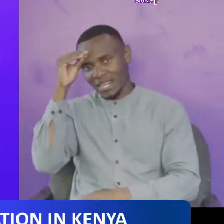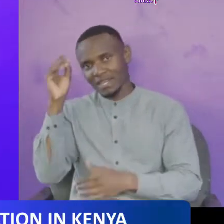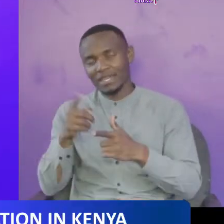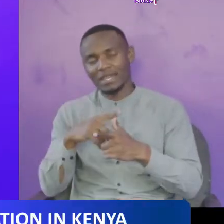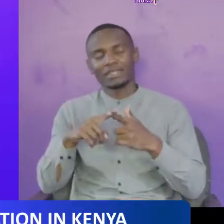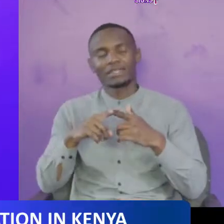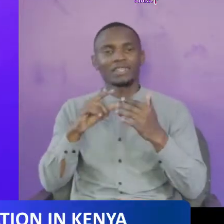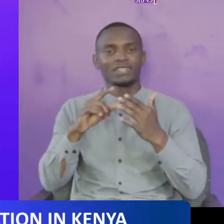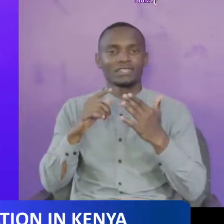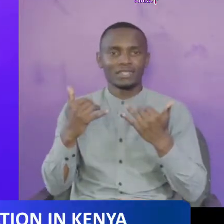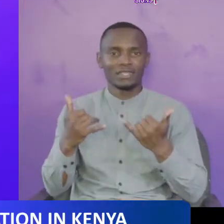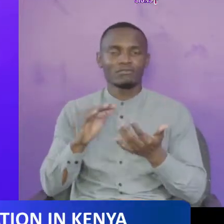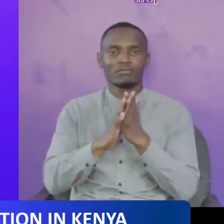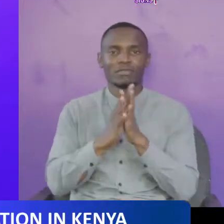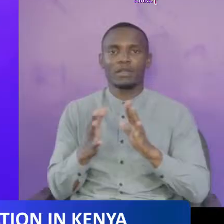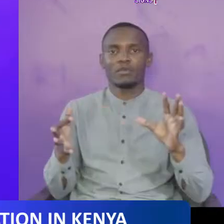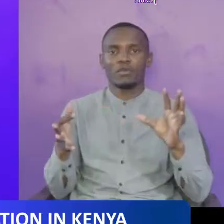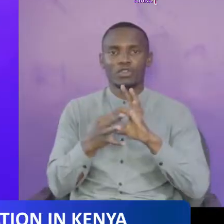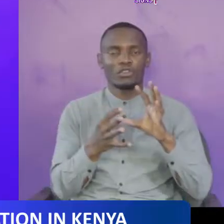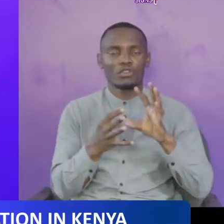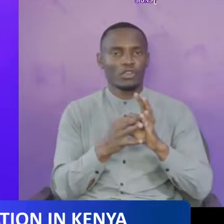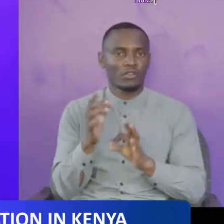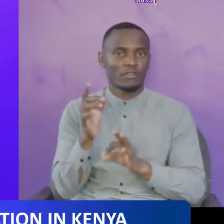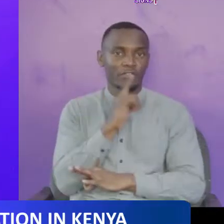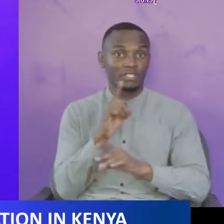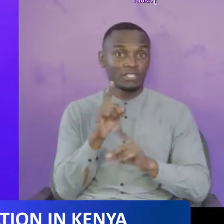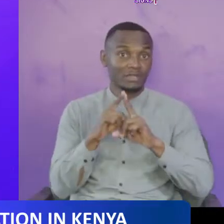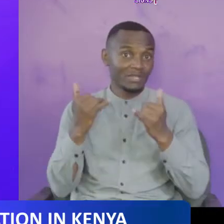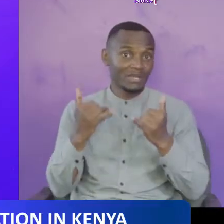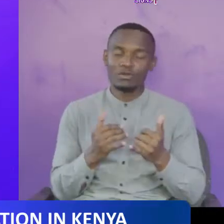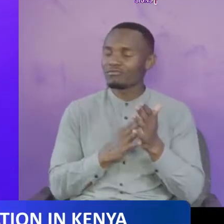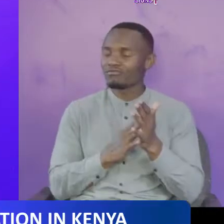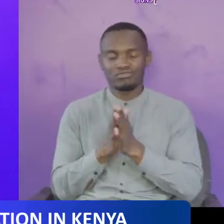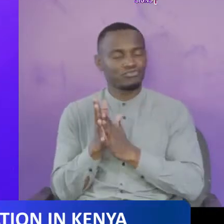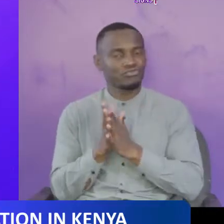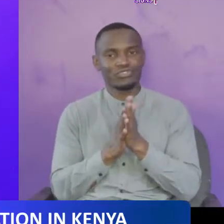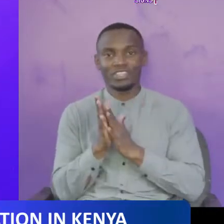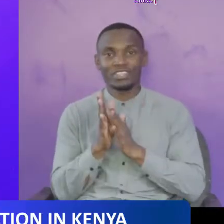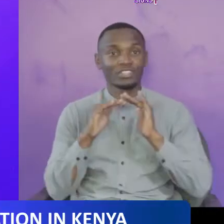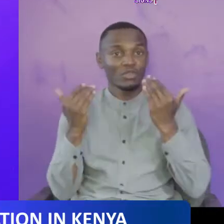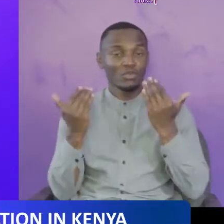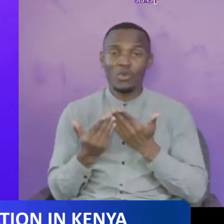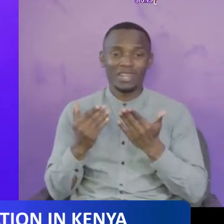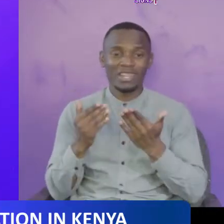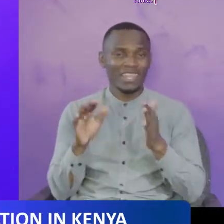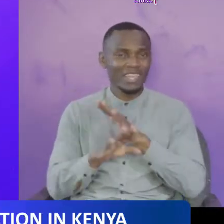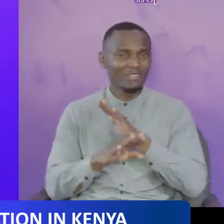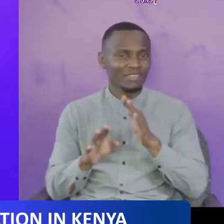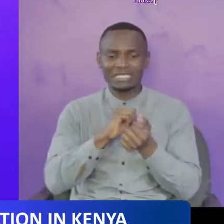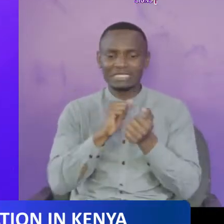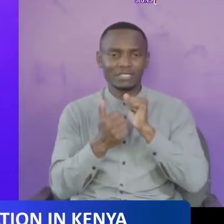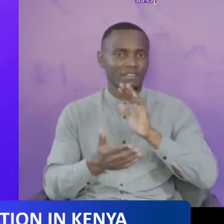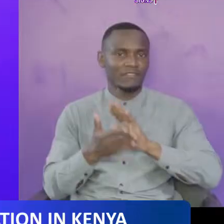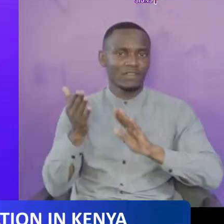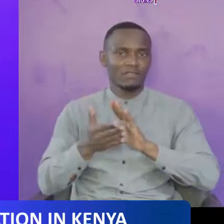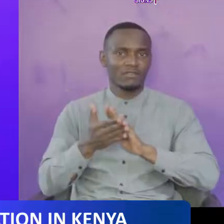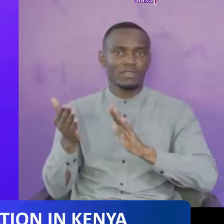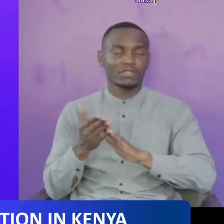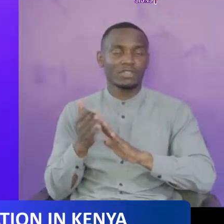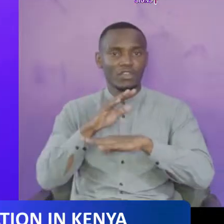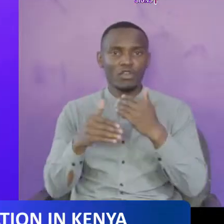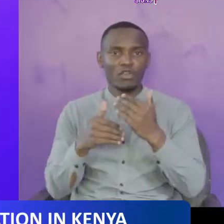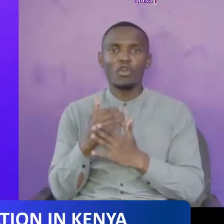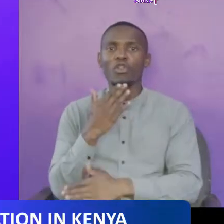connected. So it's an interesting world we're living in. It's fast-paced, as you said. Everybody wants to get this microwave